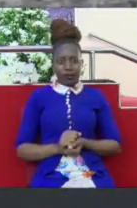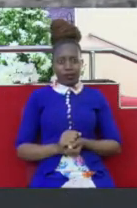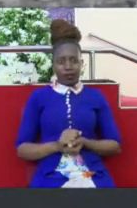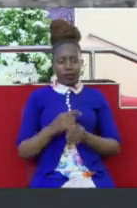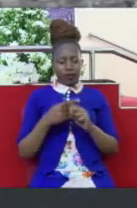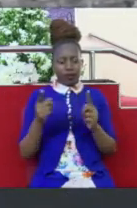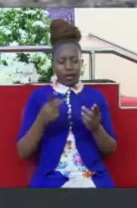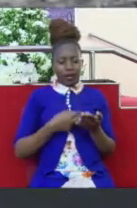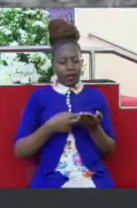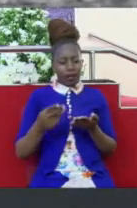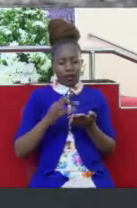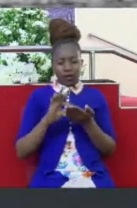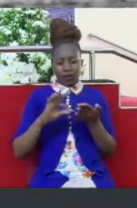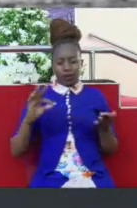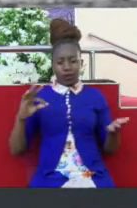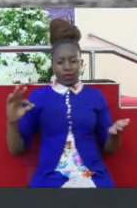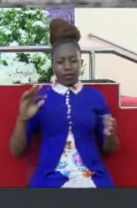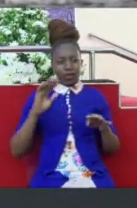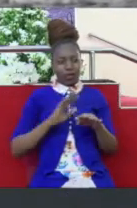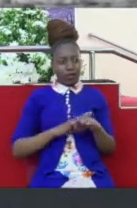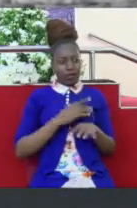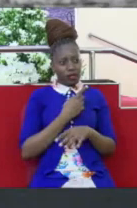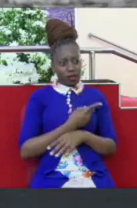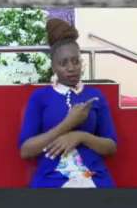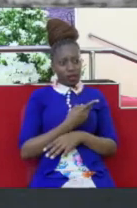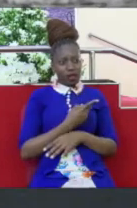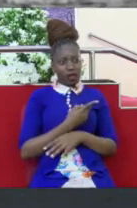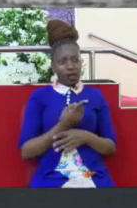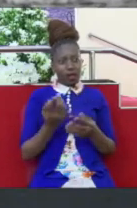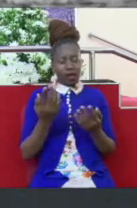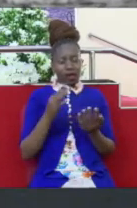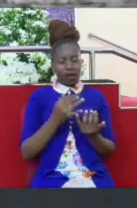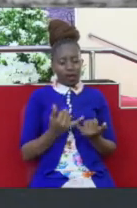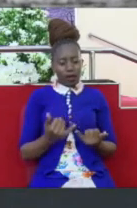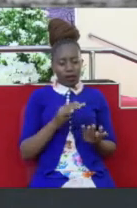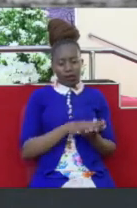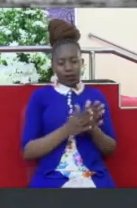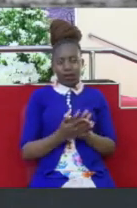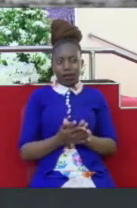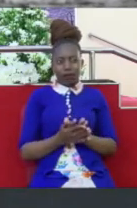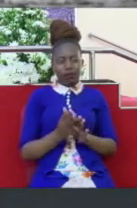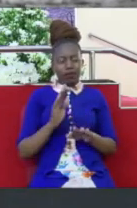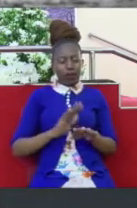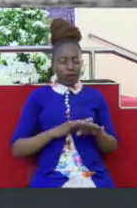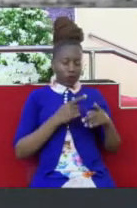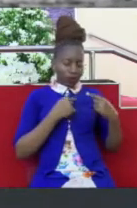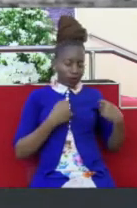Mtakatifu akamguza Rhonda. And she has a tender heart. Na kuna moyo mtulivu. You know, I was a soldier.